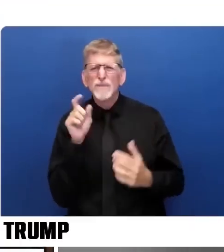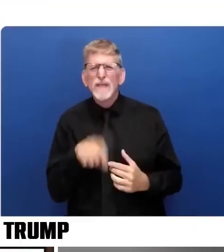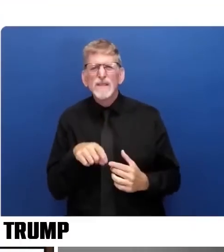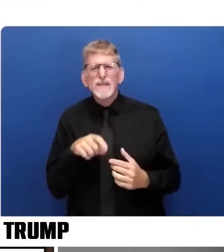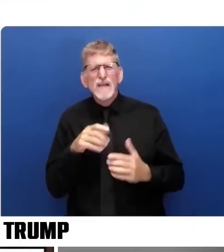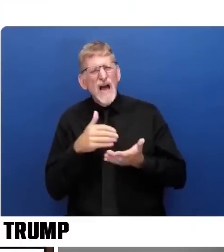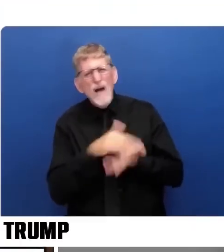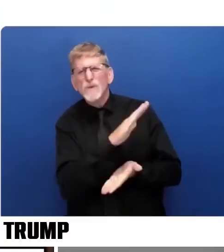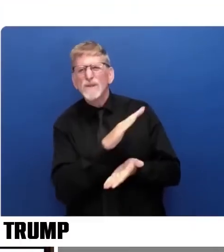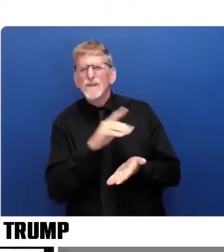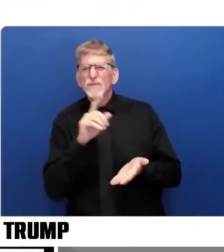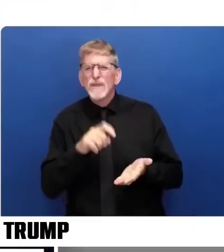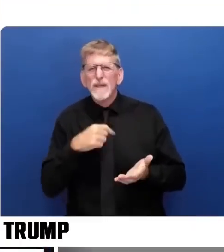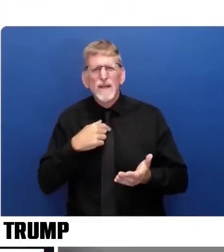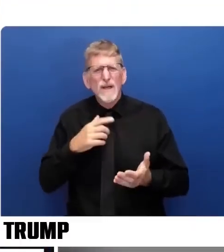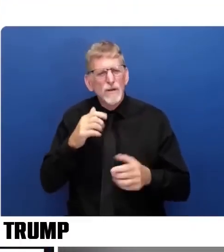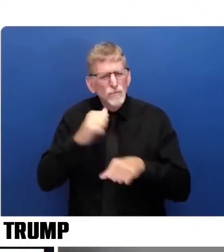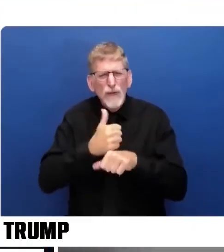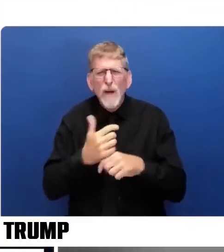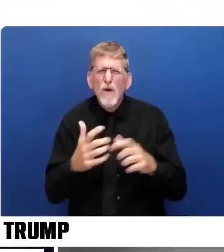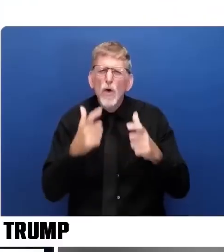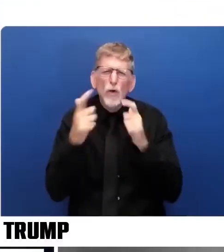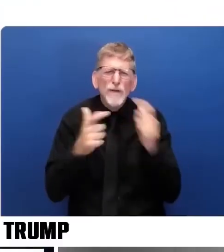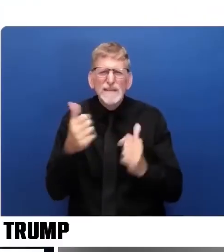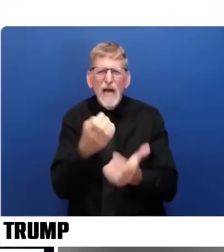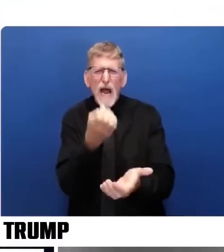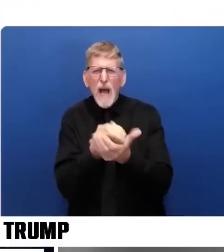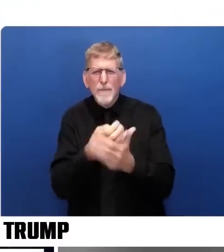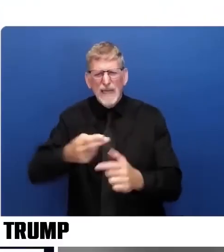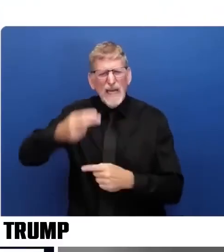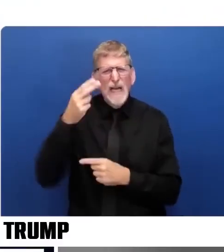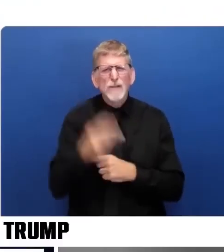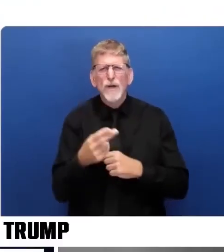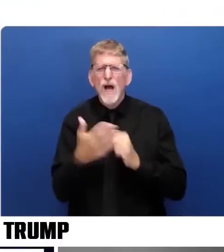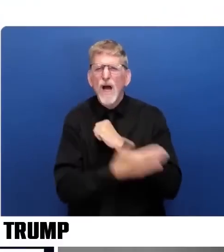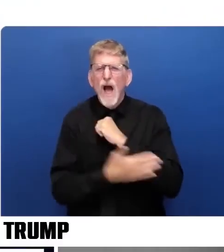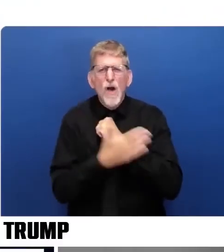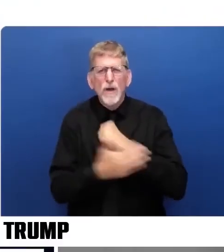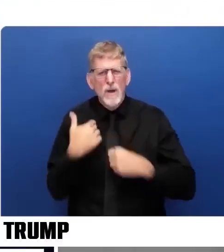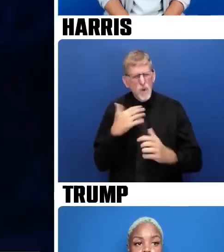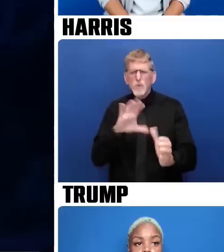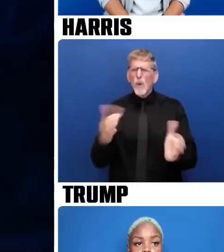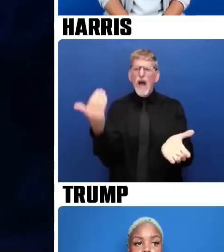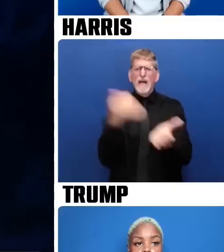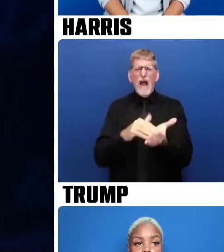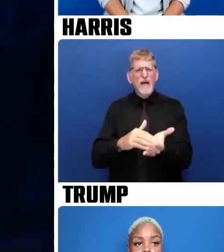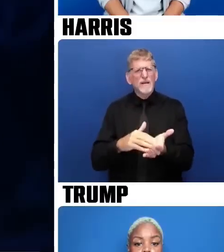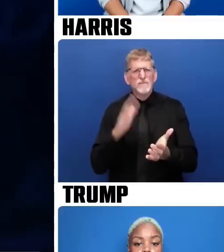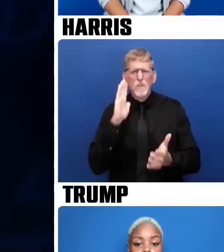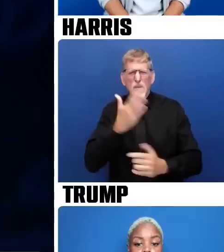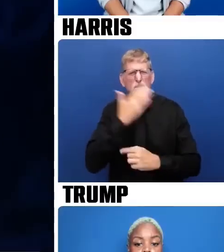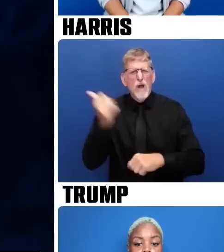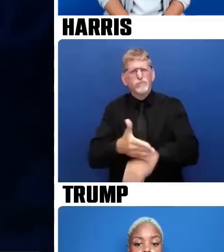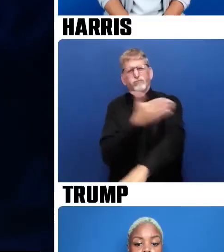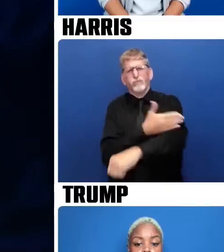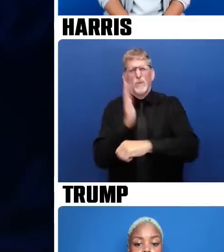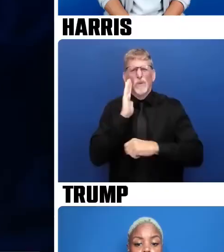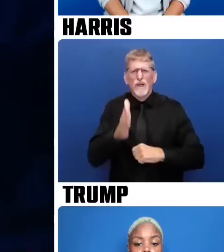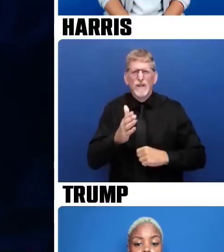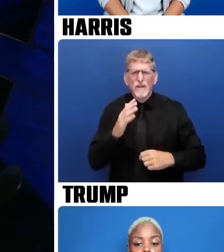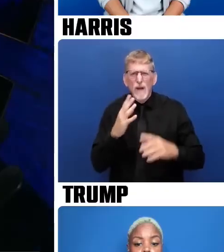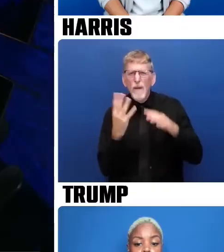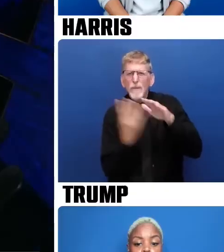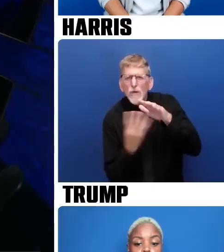country. I'll do it again and even better. We are going to get to immigration and border security during this debate, but I would like to let Vice President